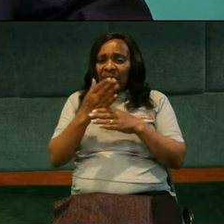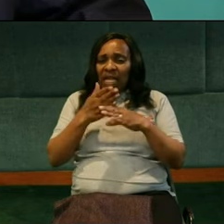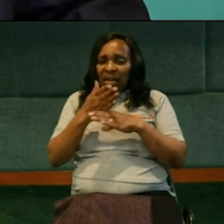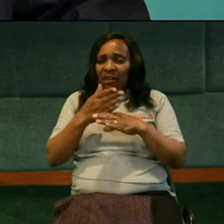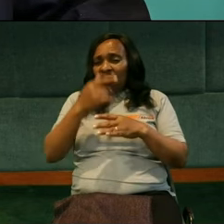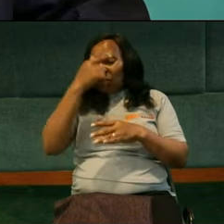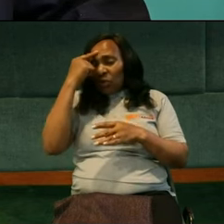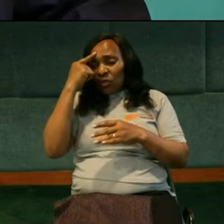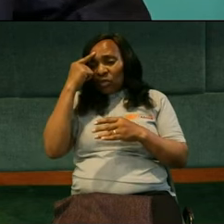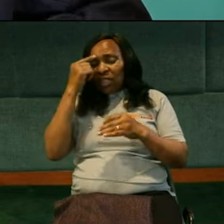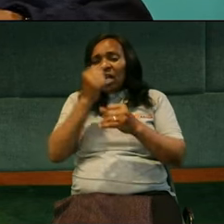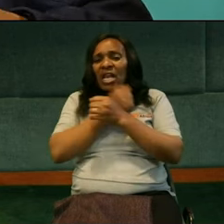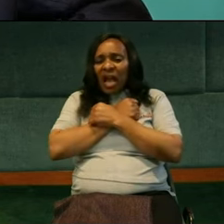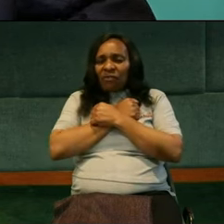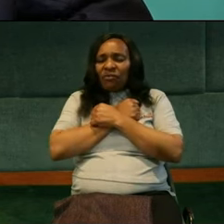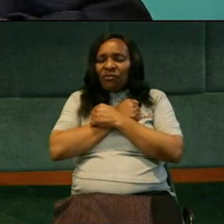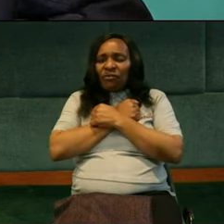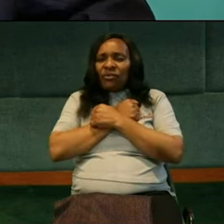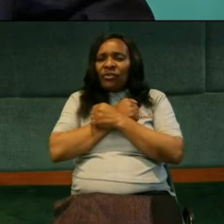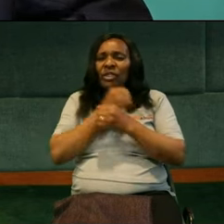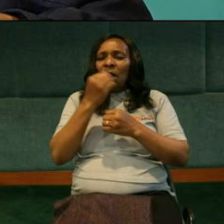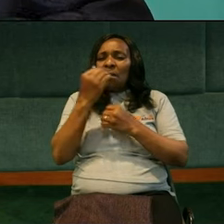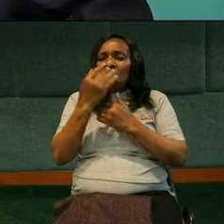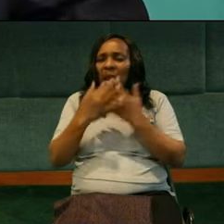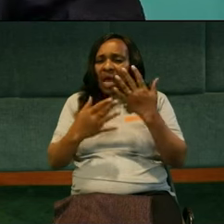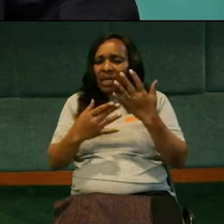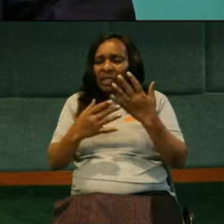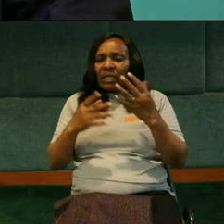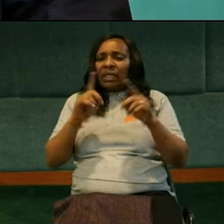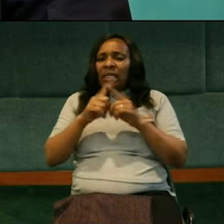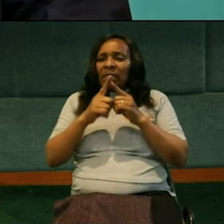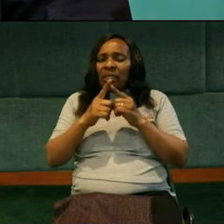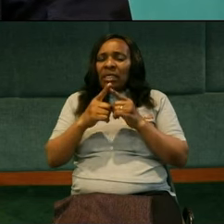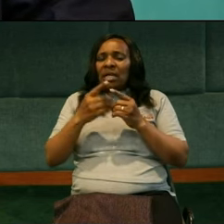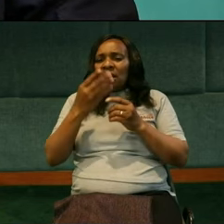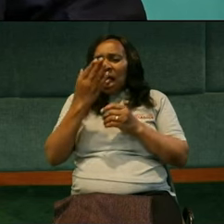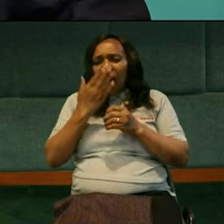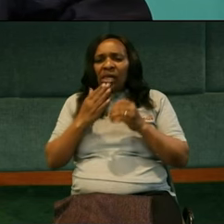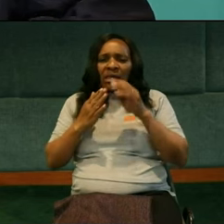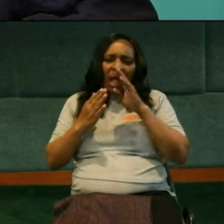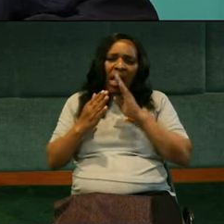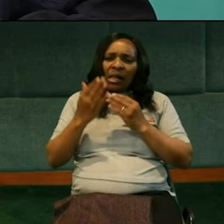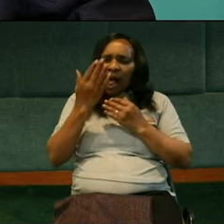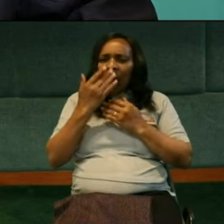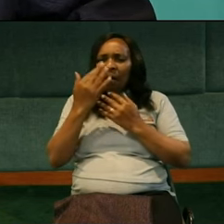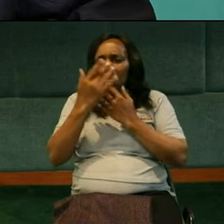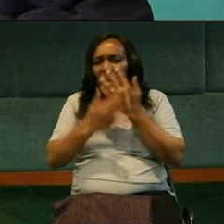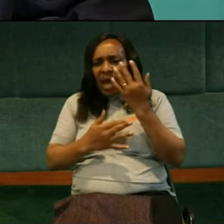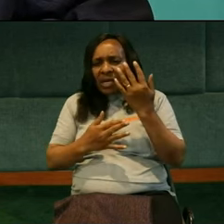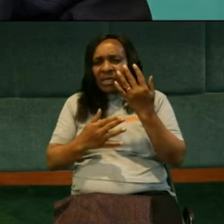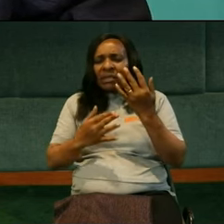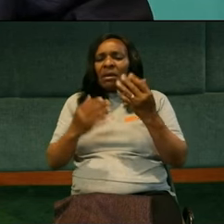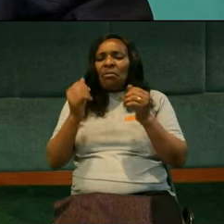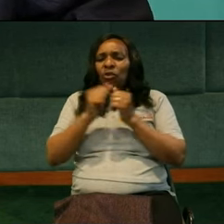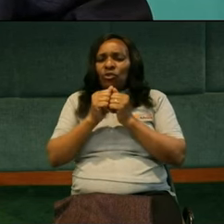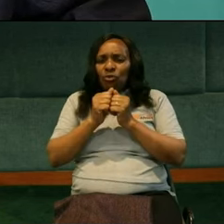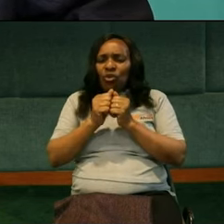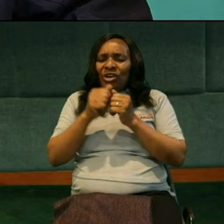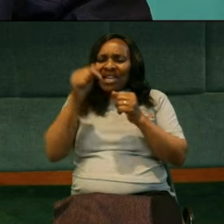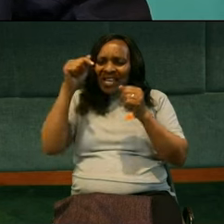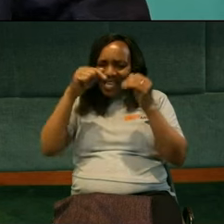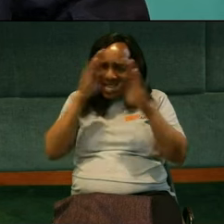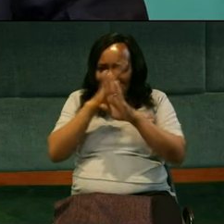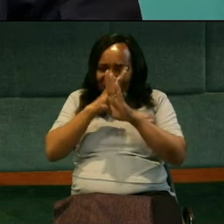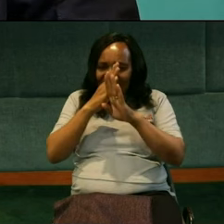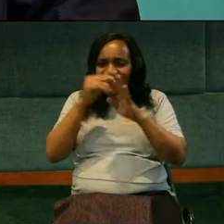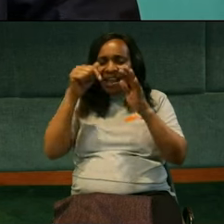it loves the blood, it starts licking and licking and licking this blood, not knowing that there is a blade of a knife